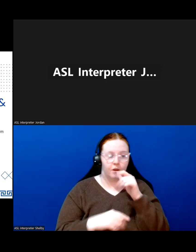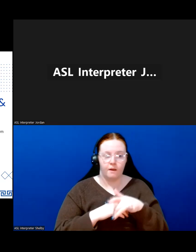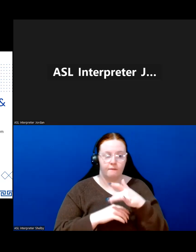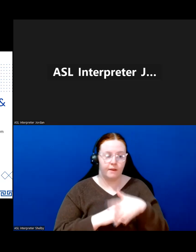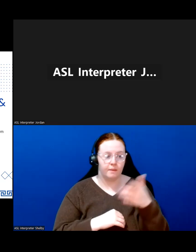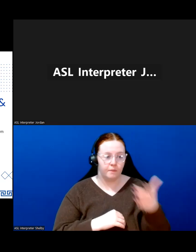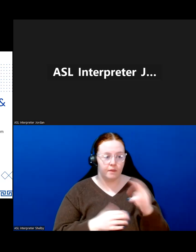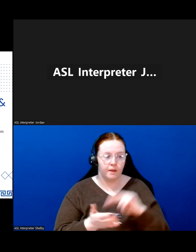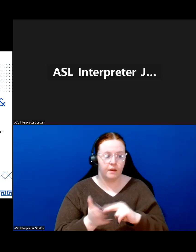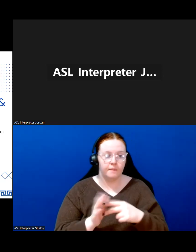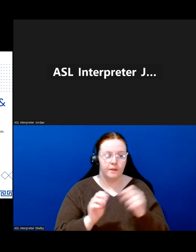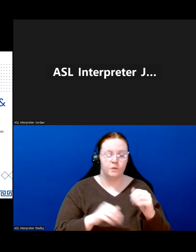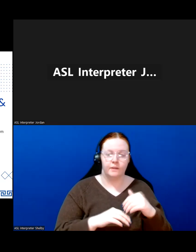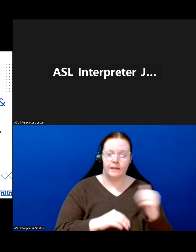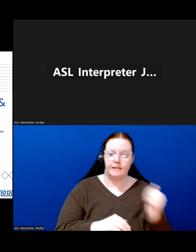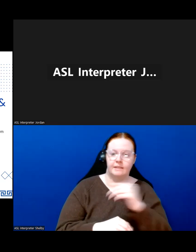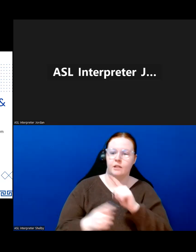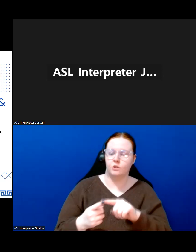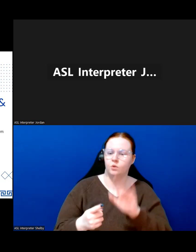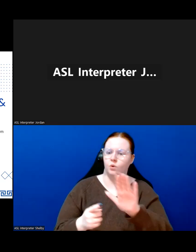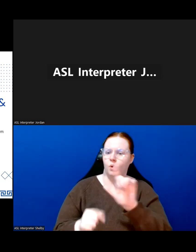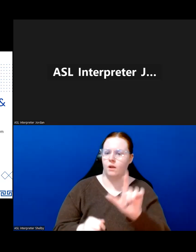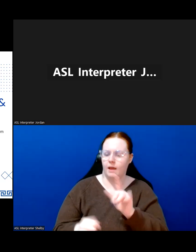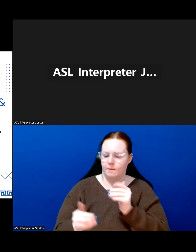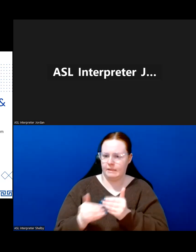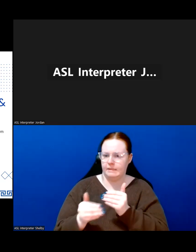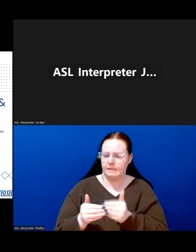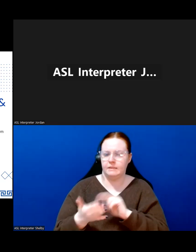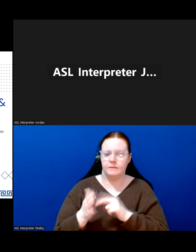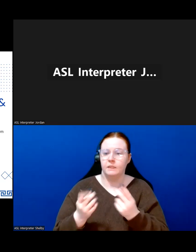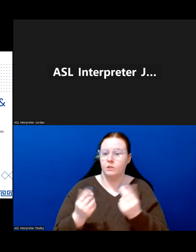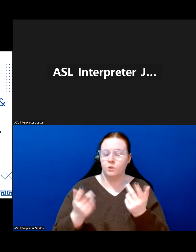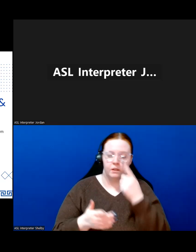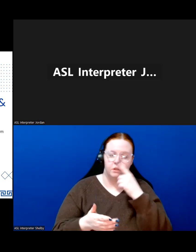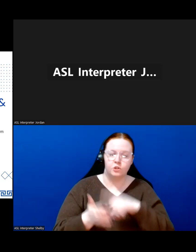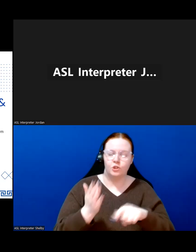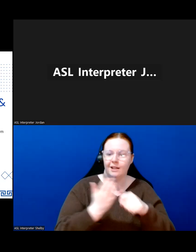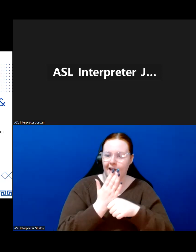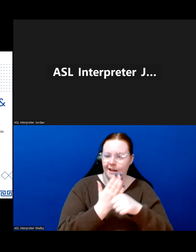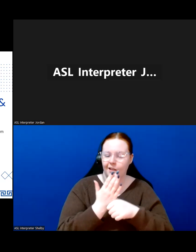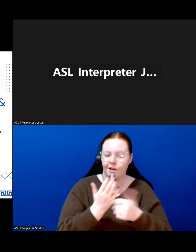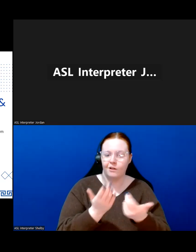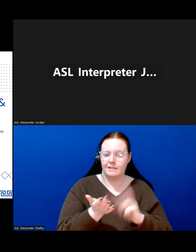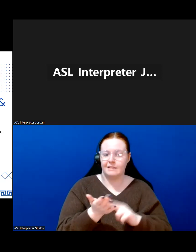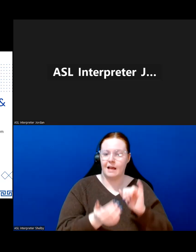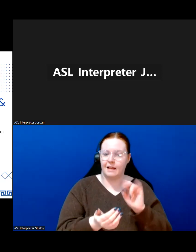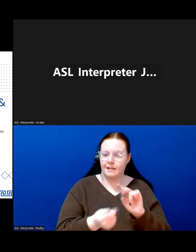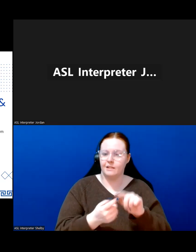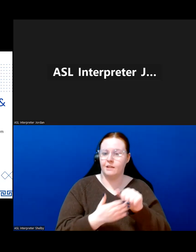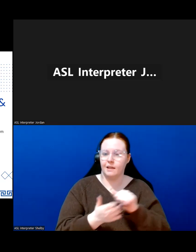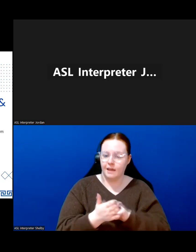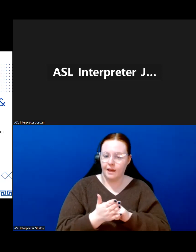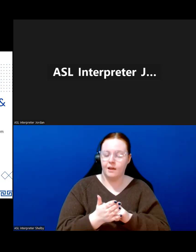sent to your public library. So to do this, you would visit the library's catalog, sign into my account, place